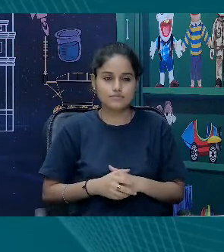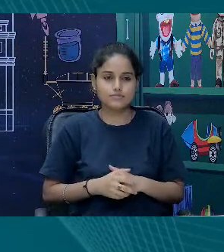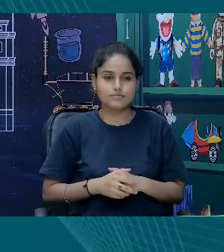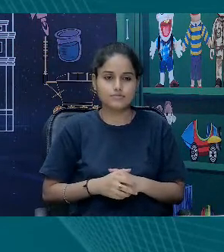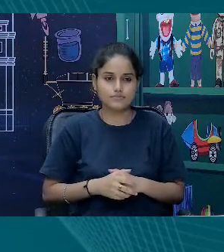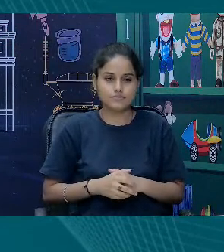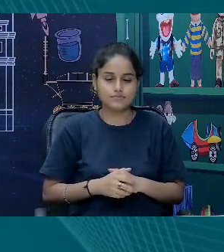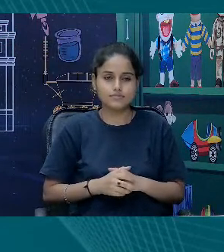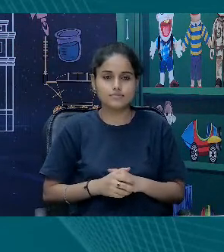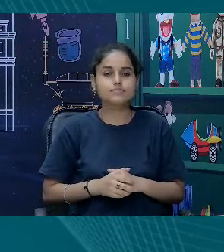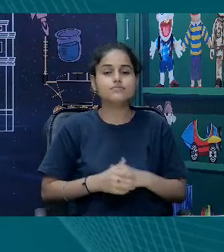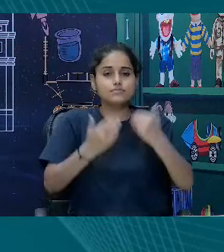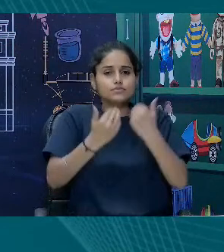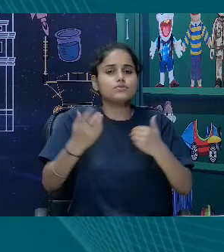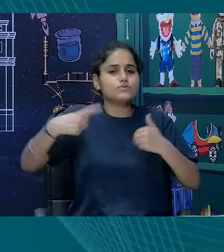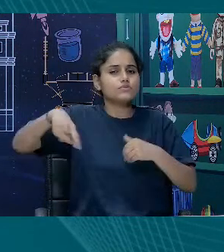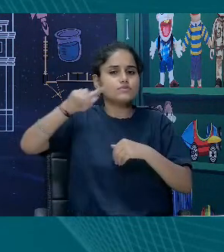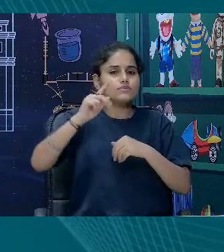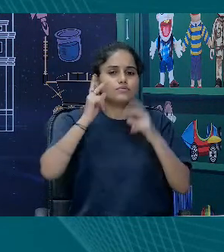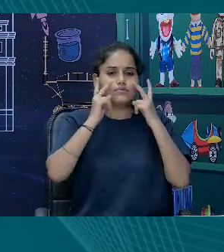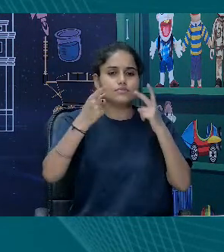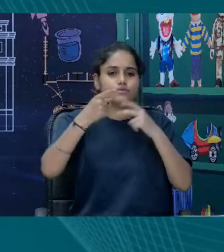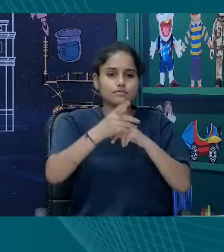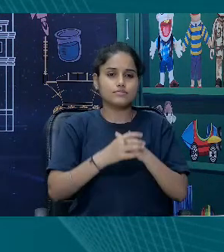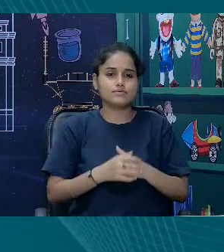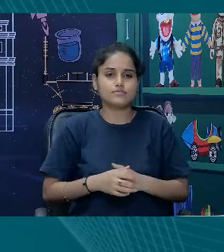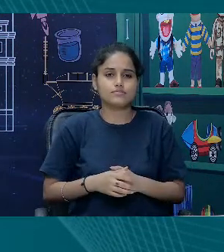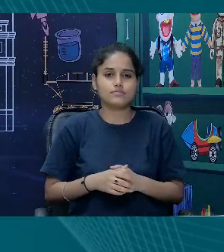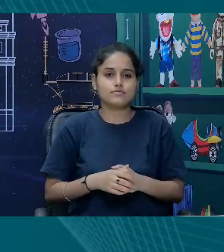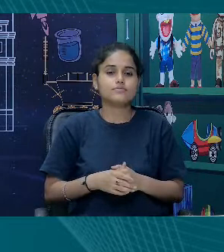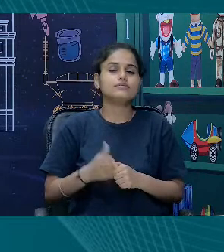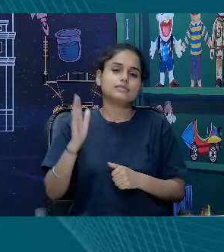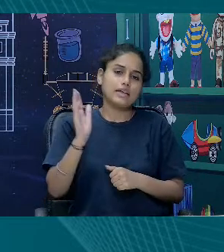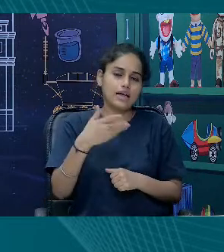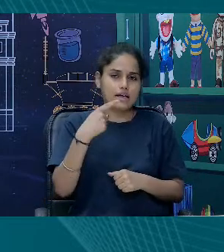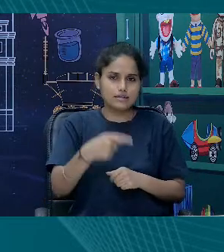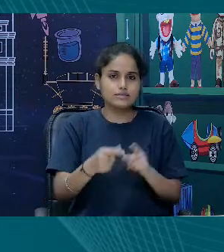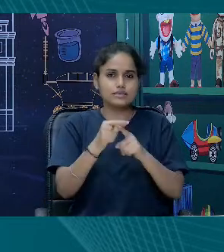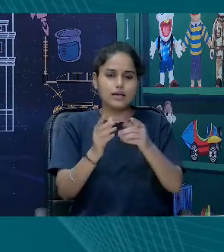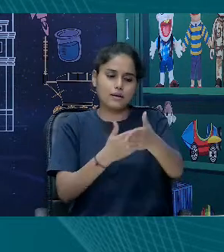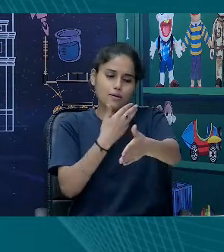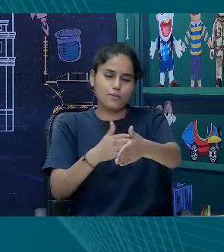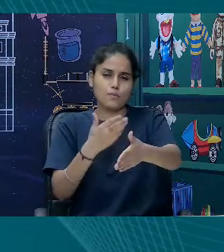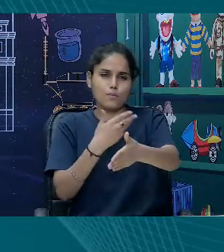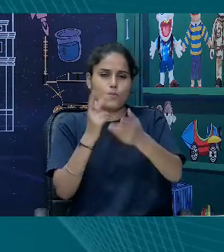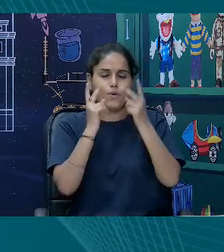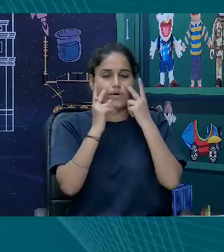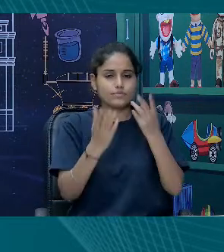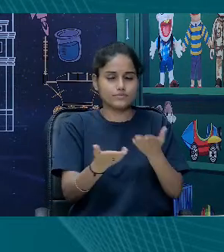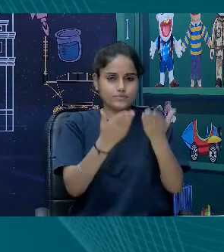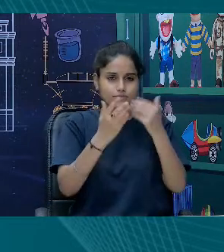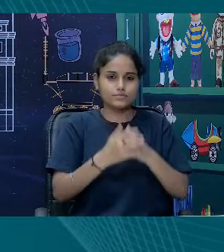So now let's have a summary of the poem. Summary.